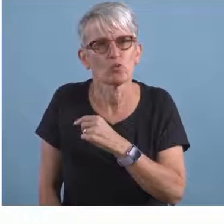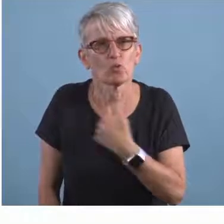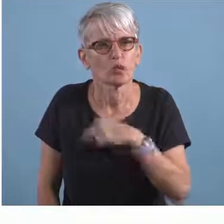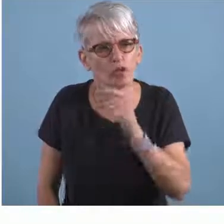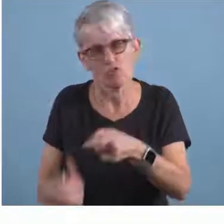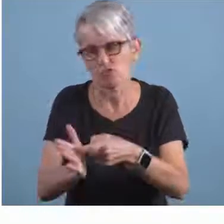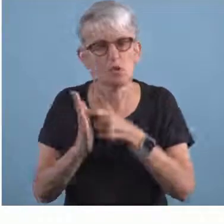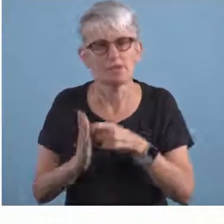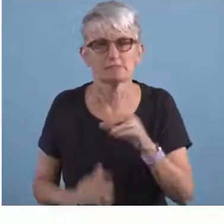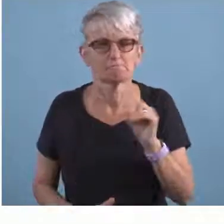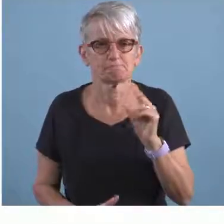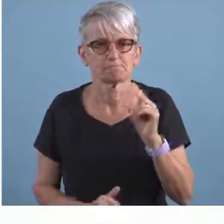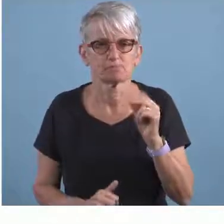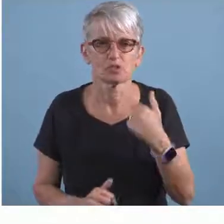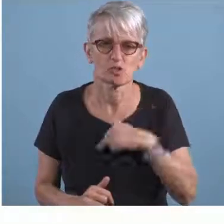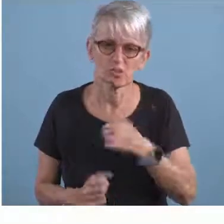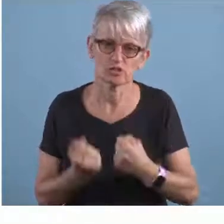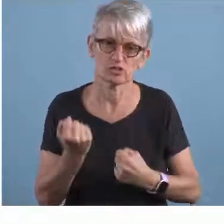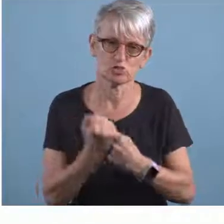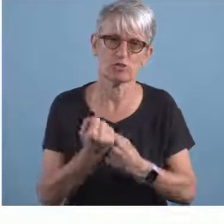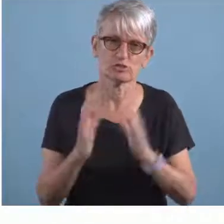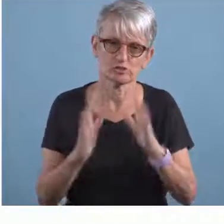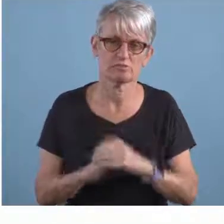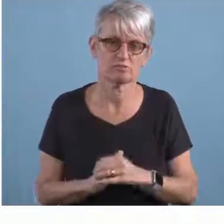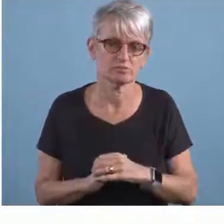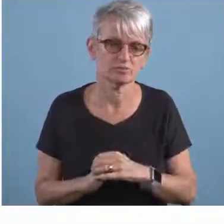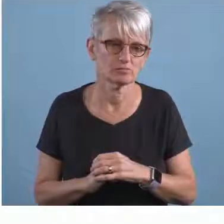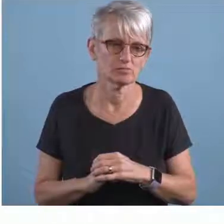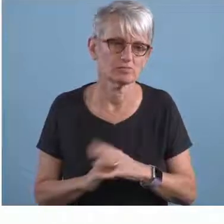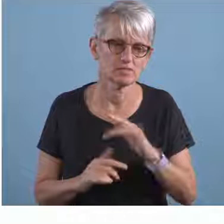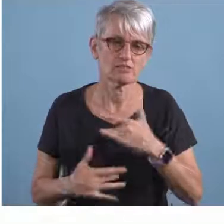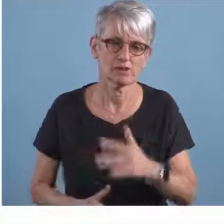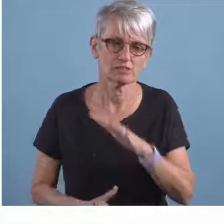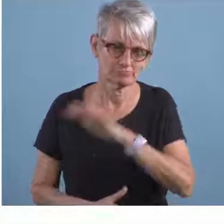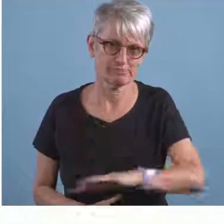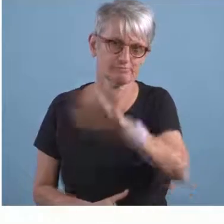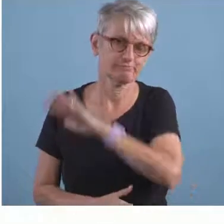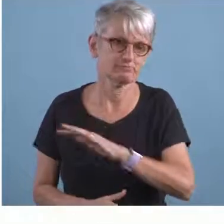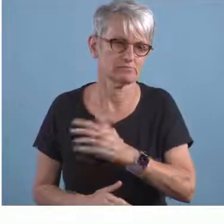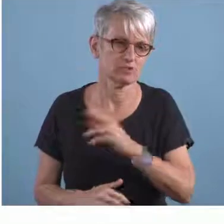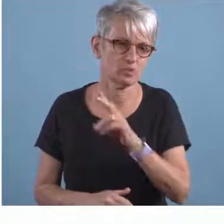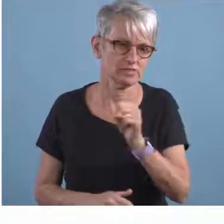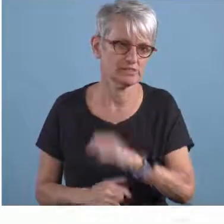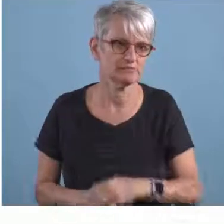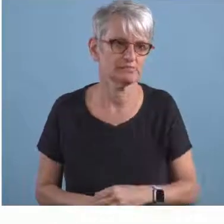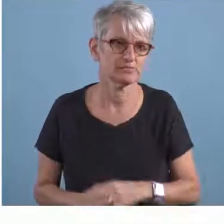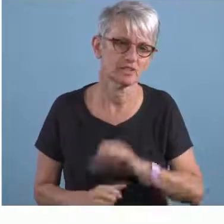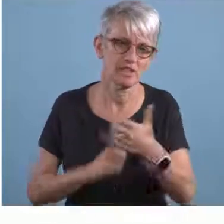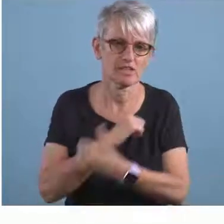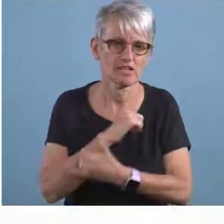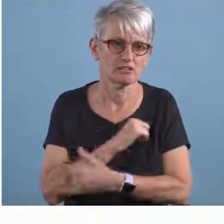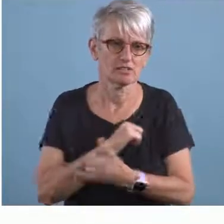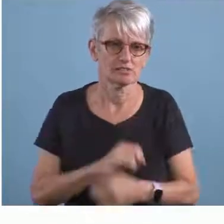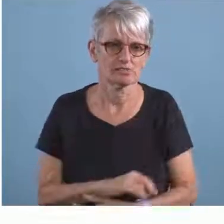it. We're simply supporting it. And that's more typical around the US and in other countries that I've